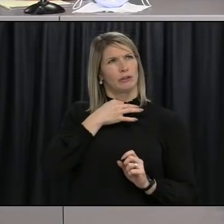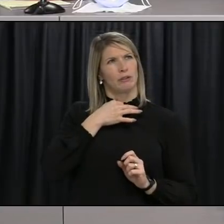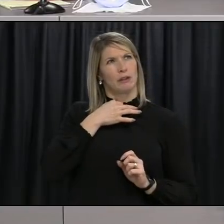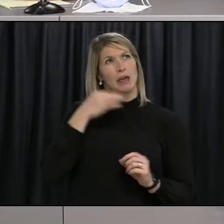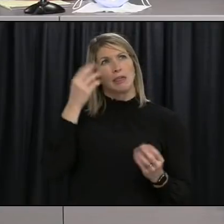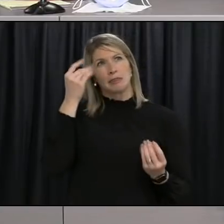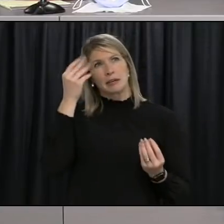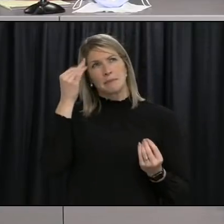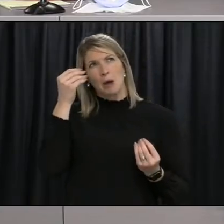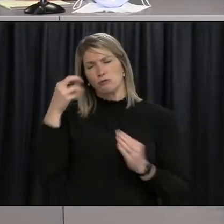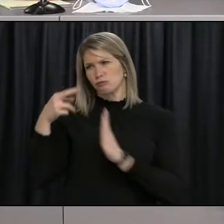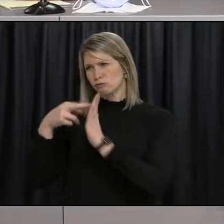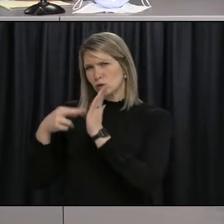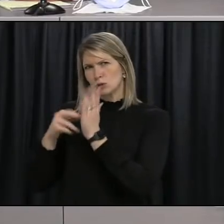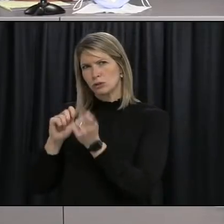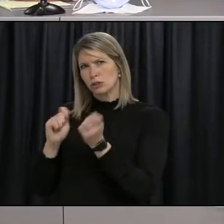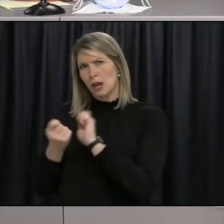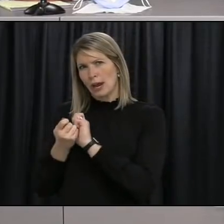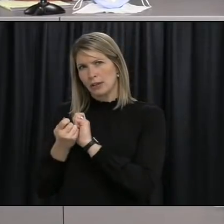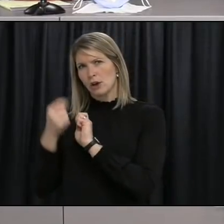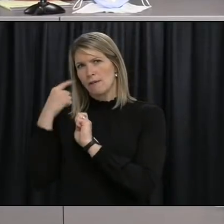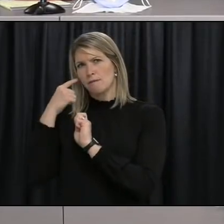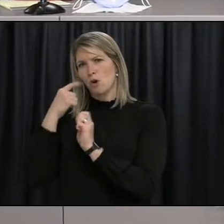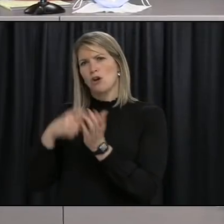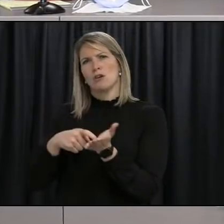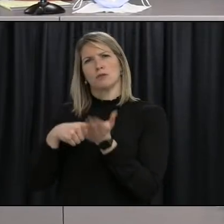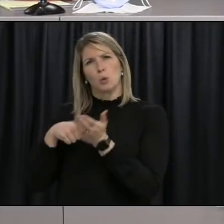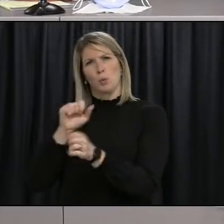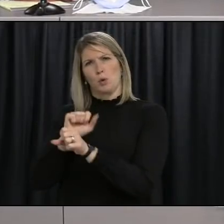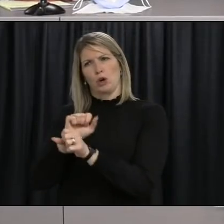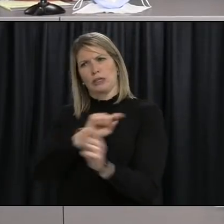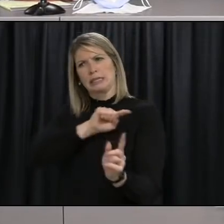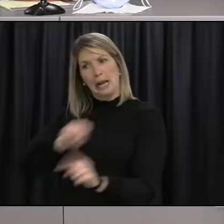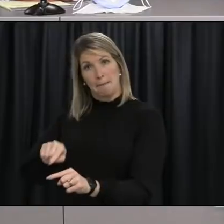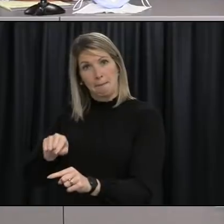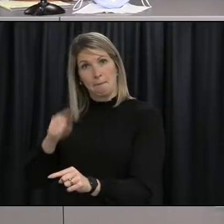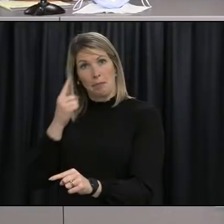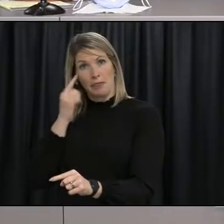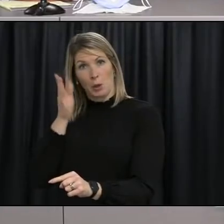given to changing the regulations regarding essential workers coming into the province.